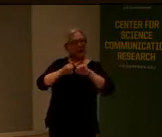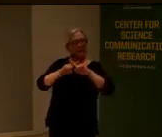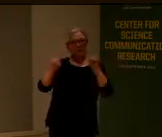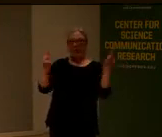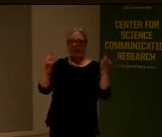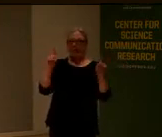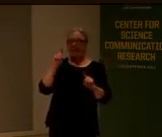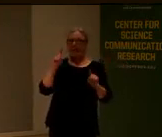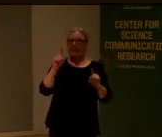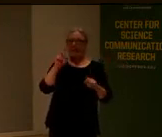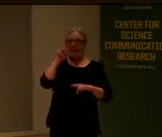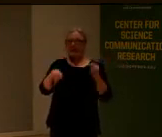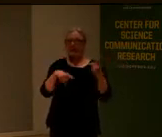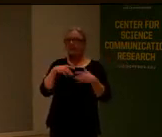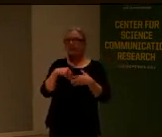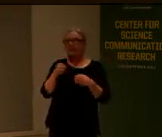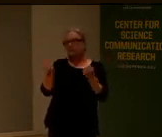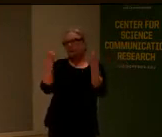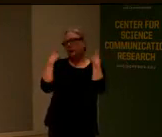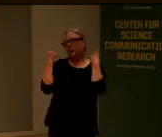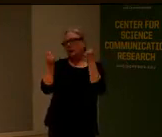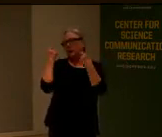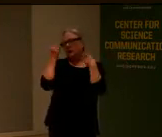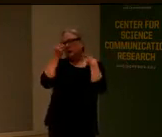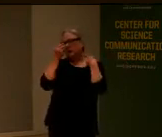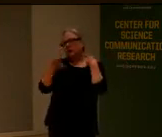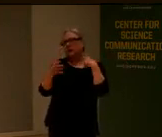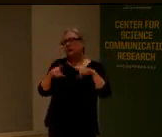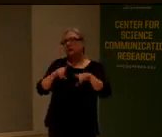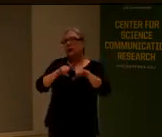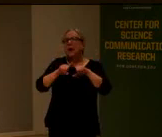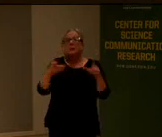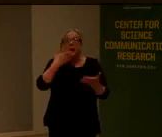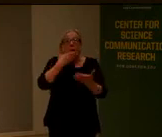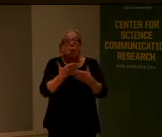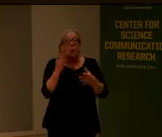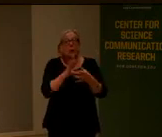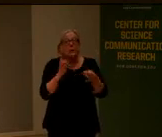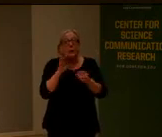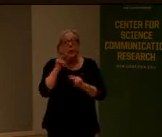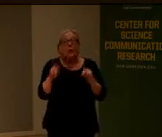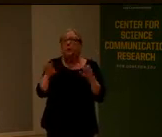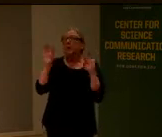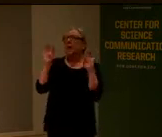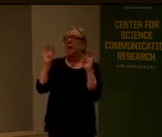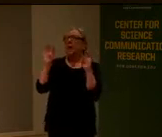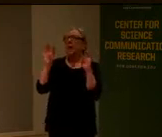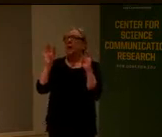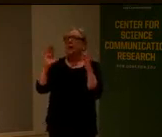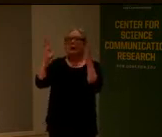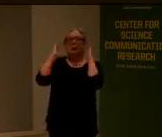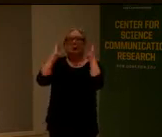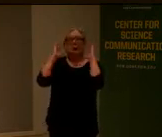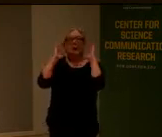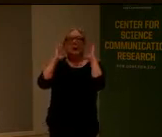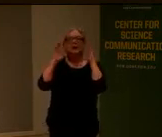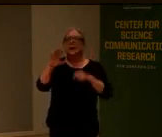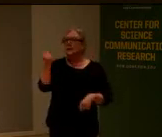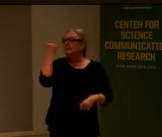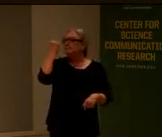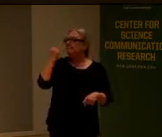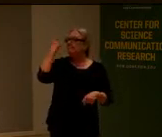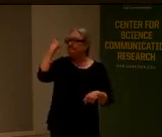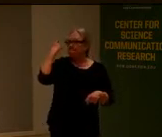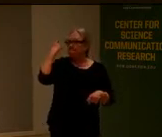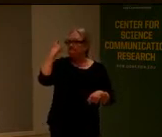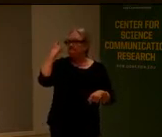storytellers do that. Hospitals have armies of PR people whose job it is to stay on corporate message